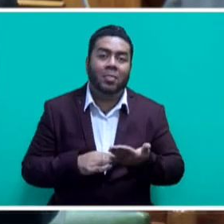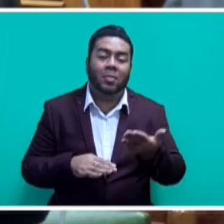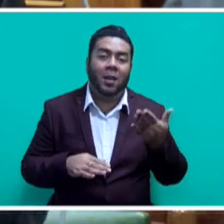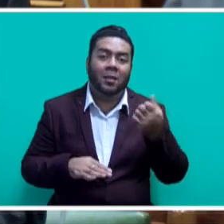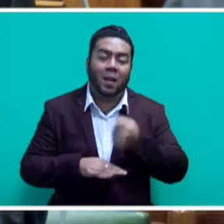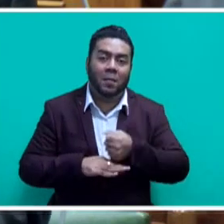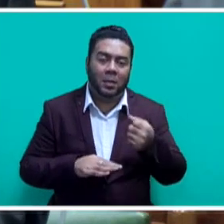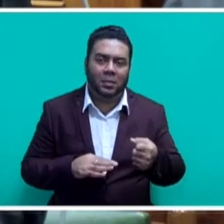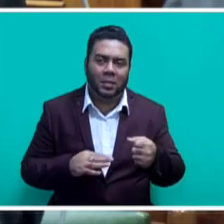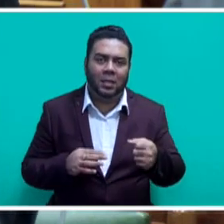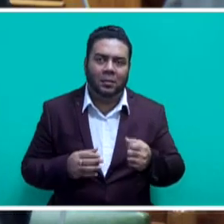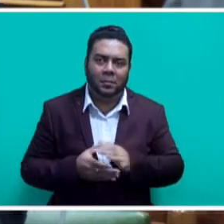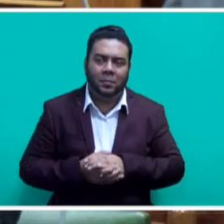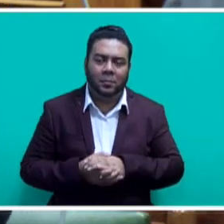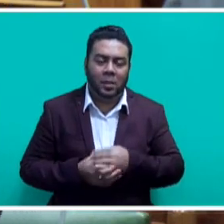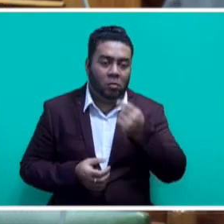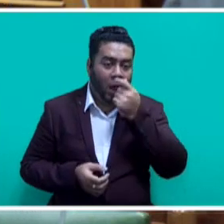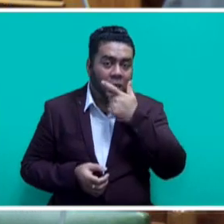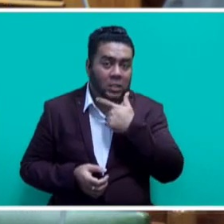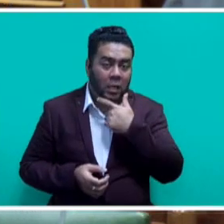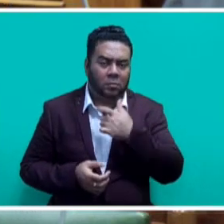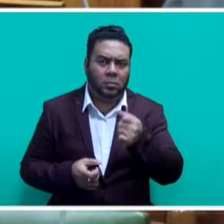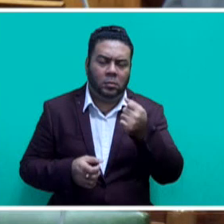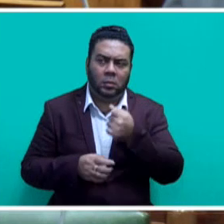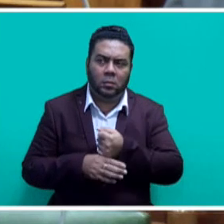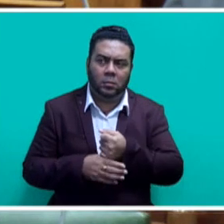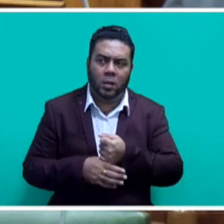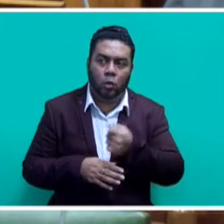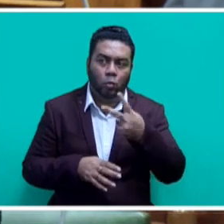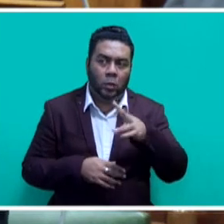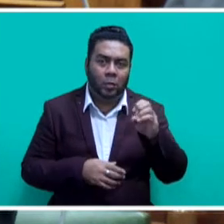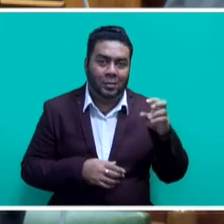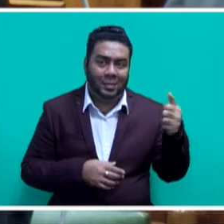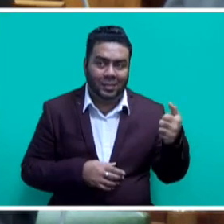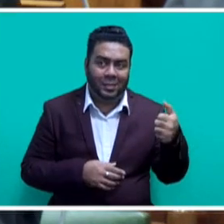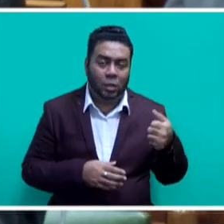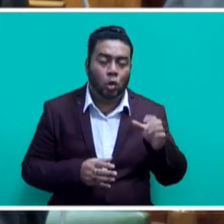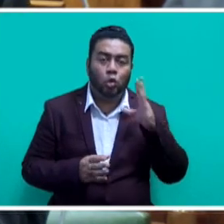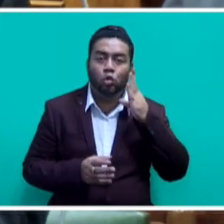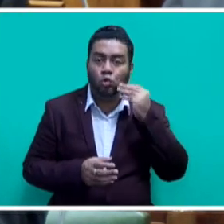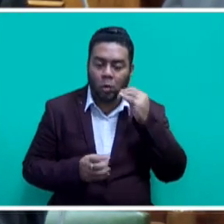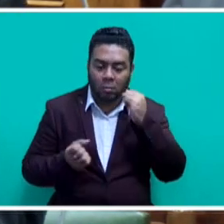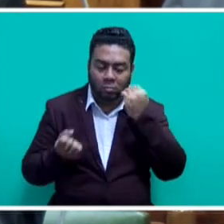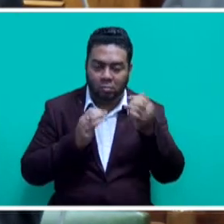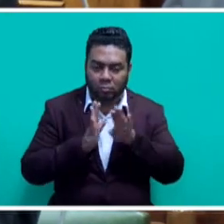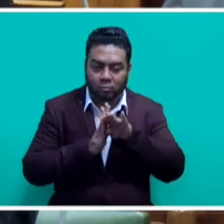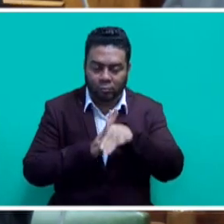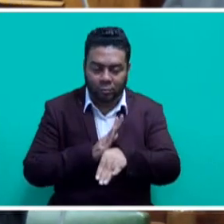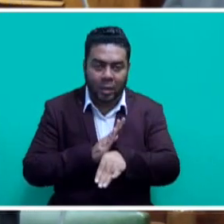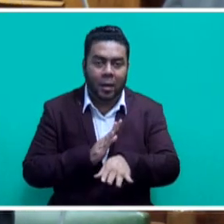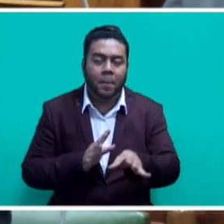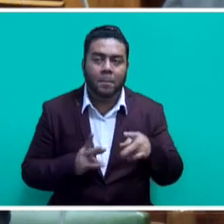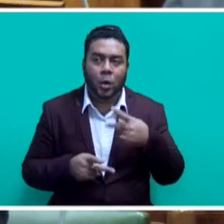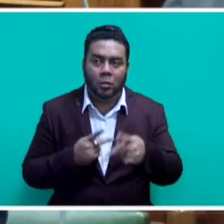In 2006, soon after the takeover happened, the sugar industry declined in its production.